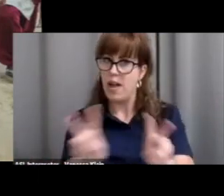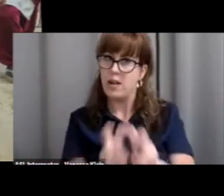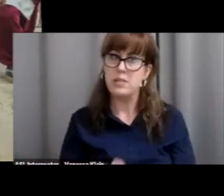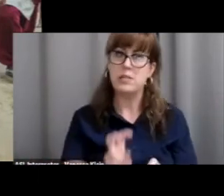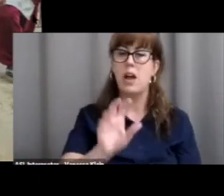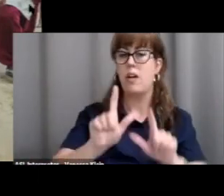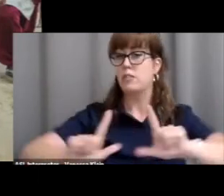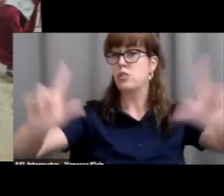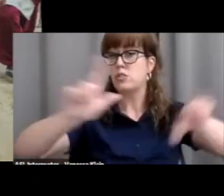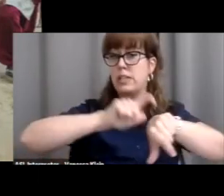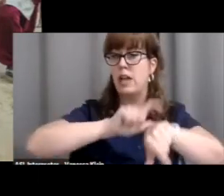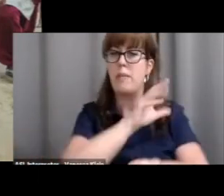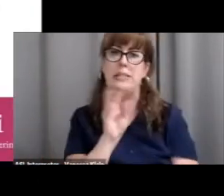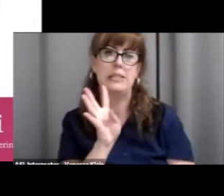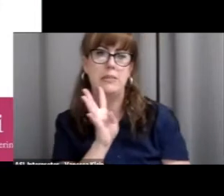speaking time.